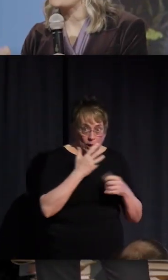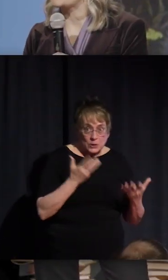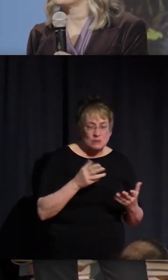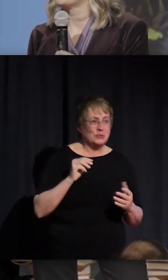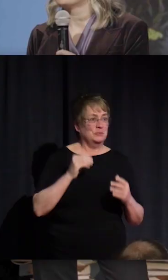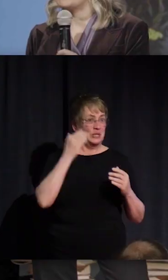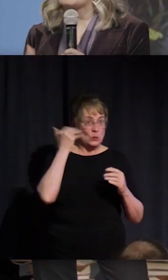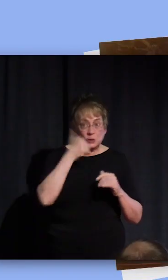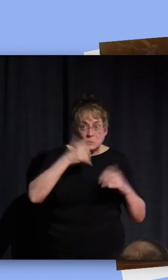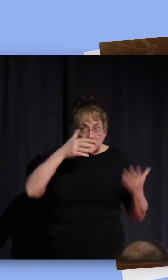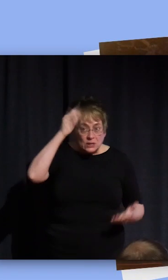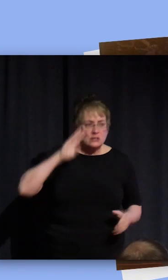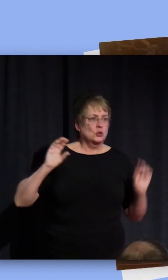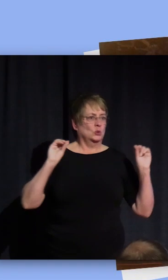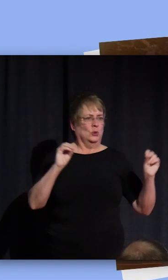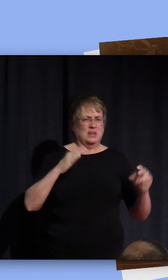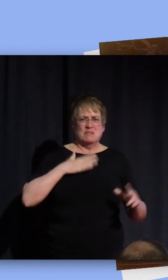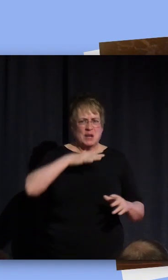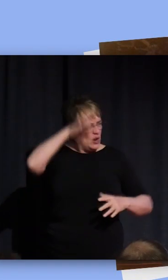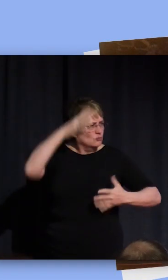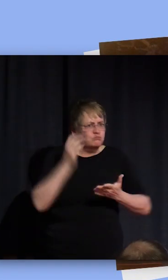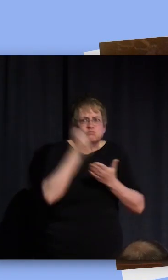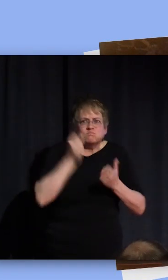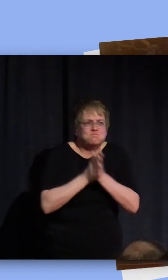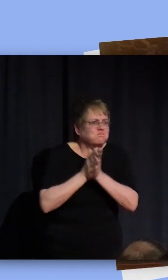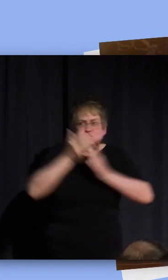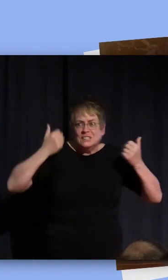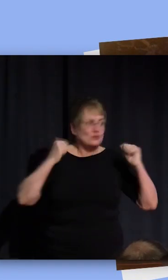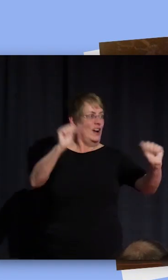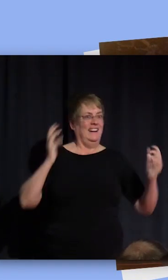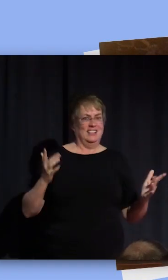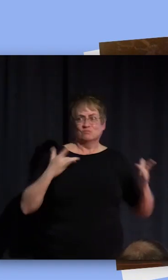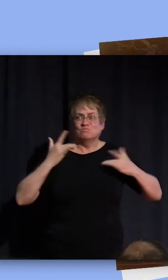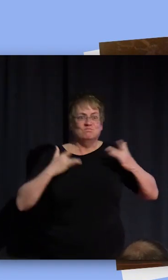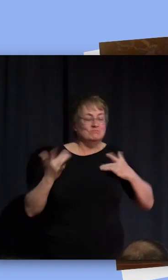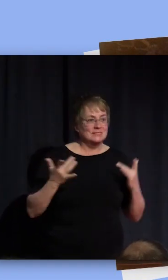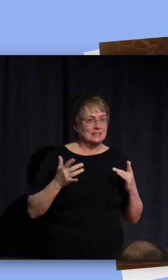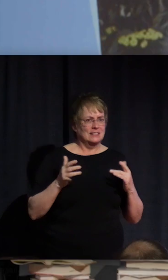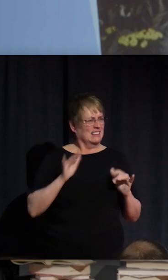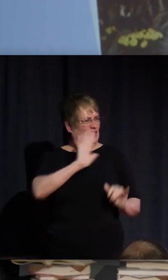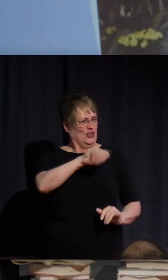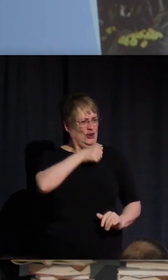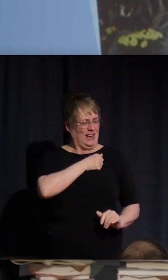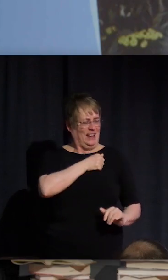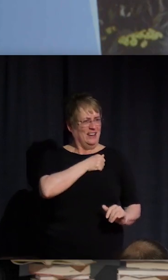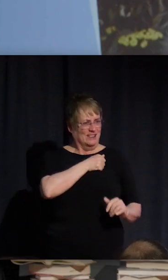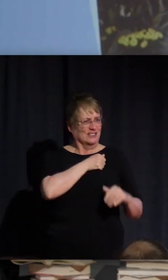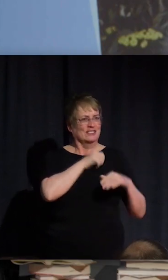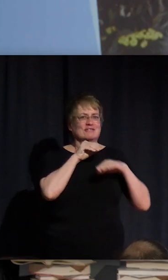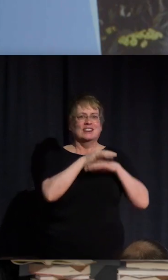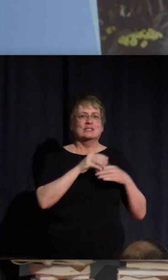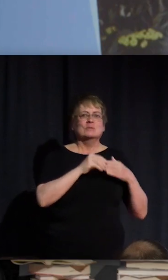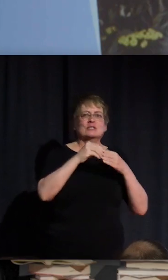a single person. My parents were risk takers. They were adventurous. And it was the same spirit that led them to start their company